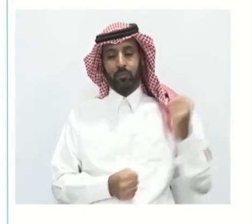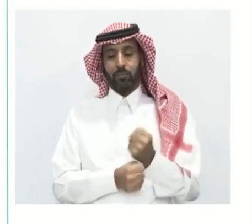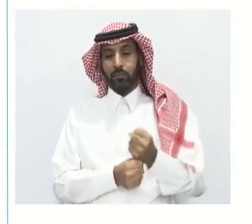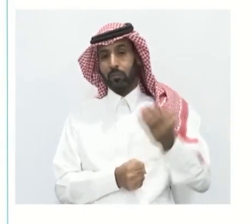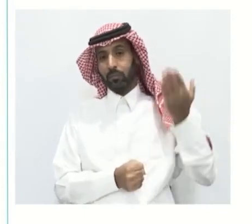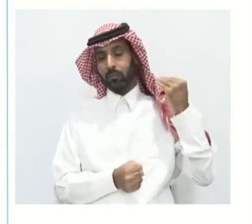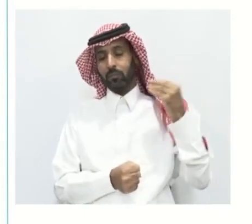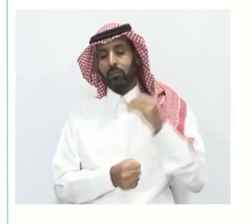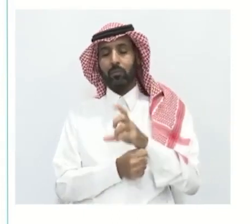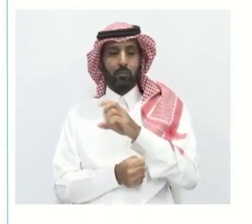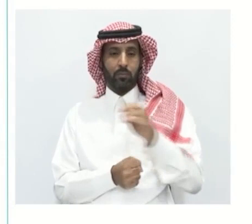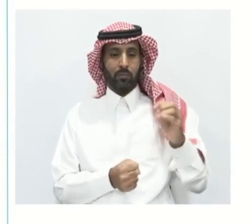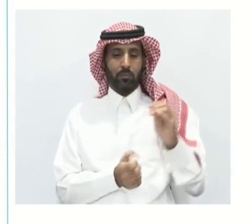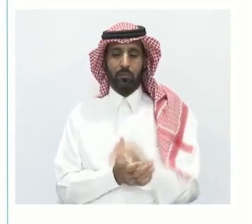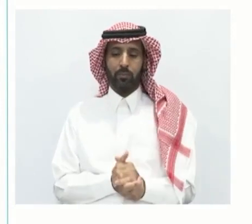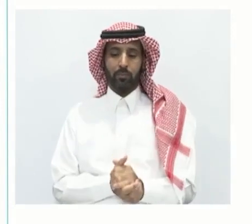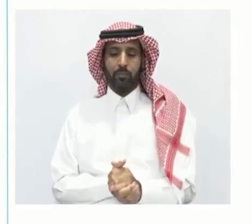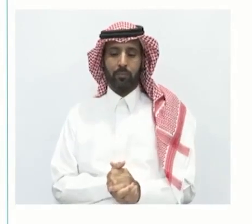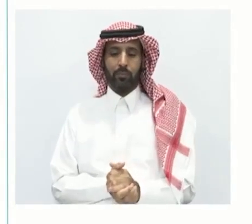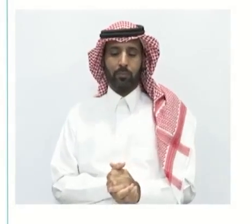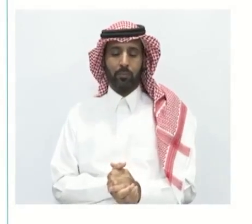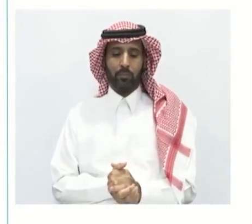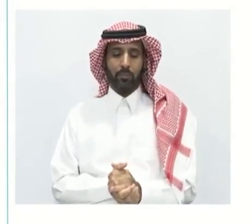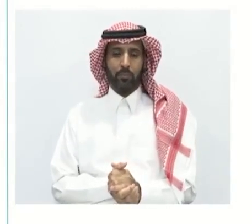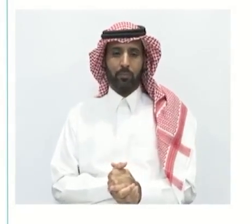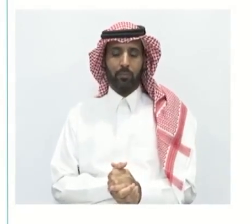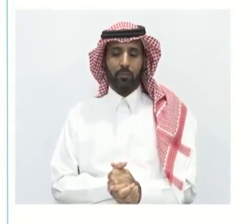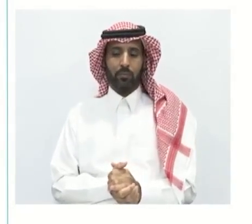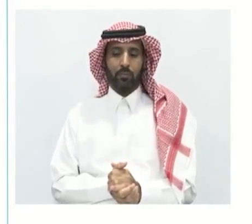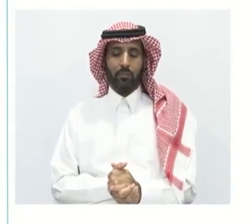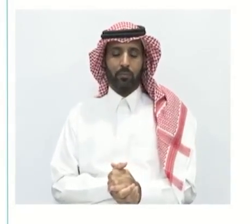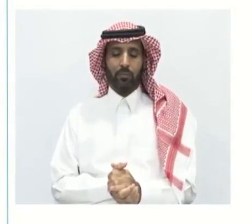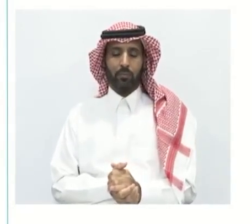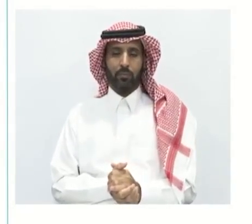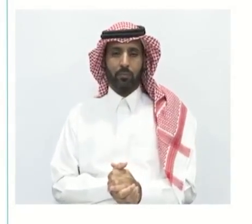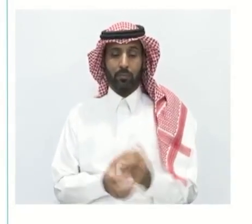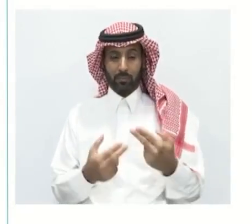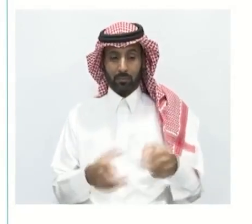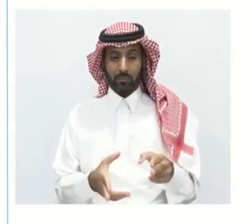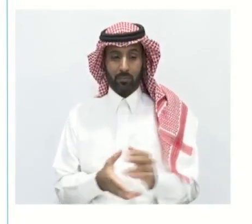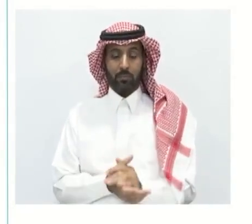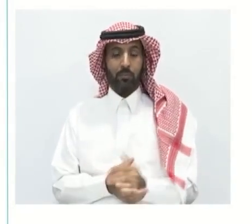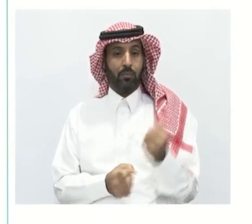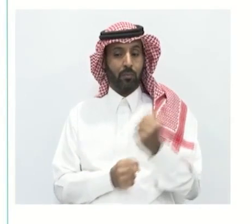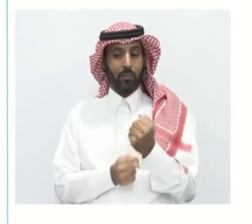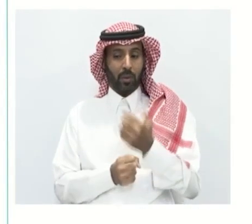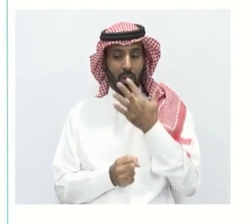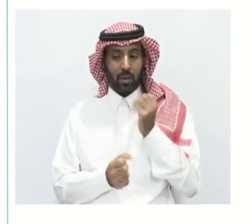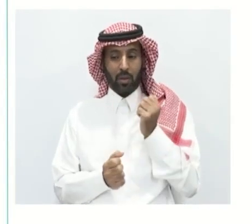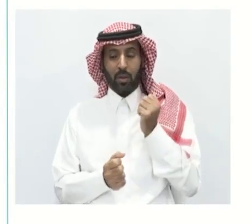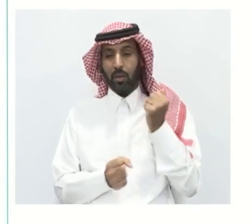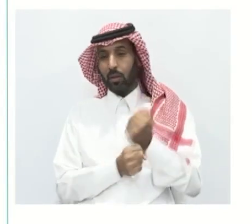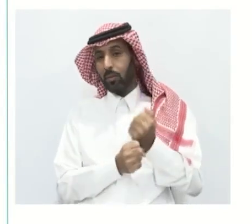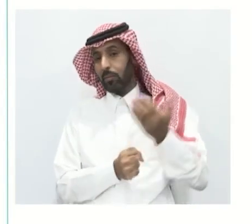tense today and the used to. So let's begin here with the simple past